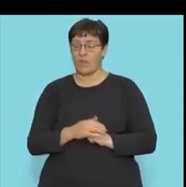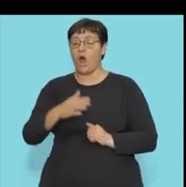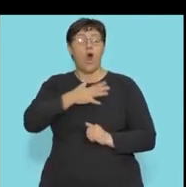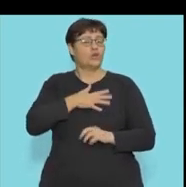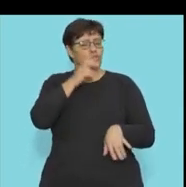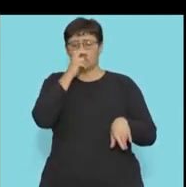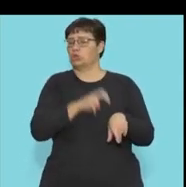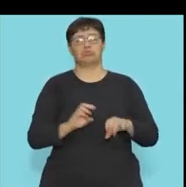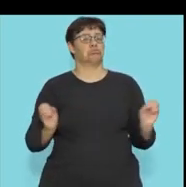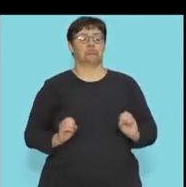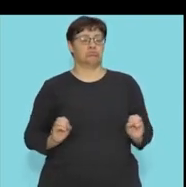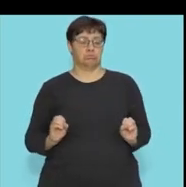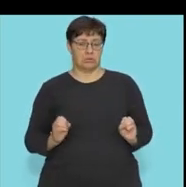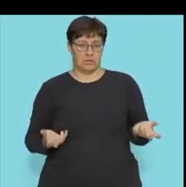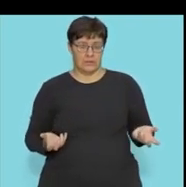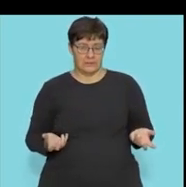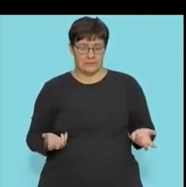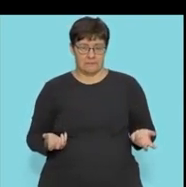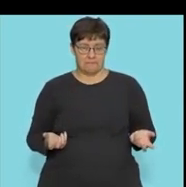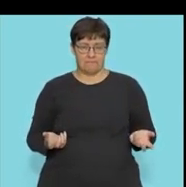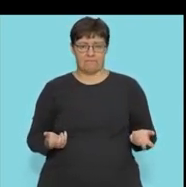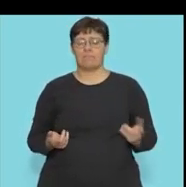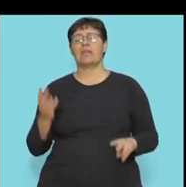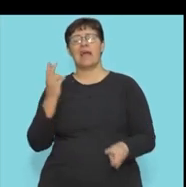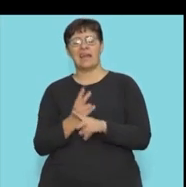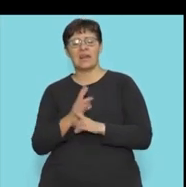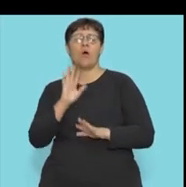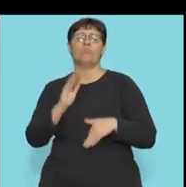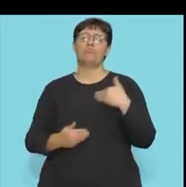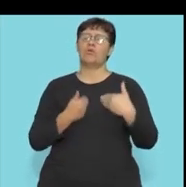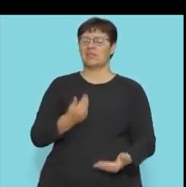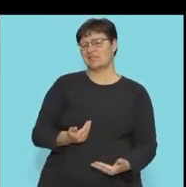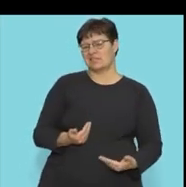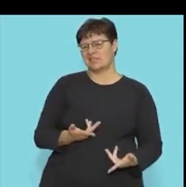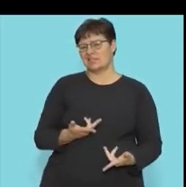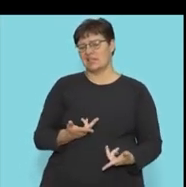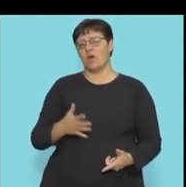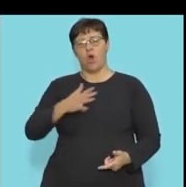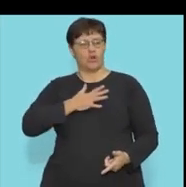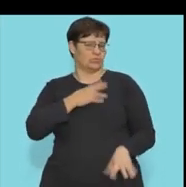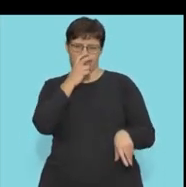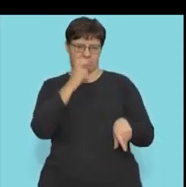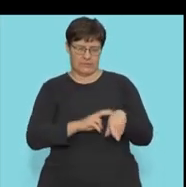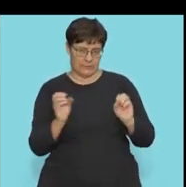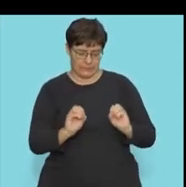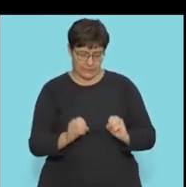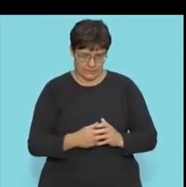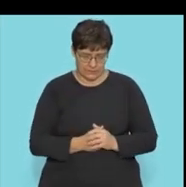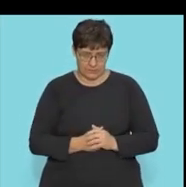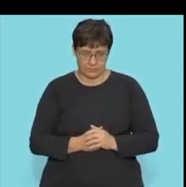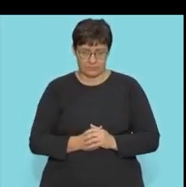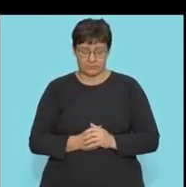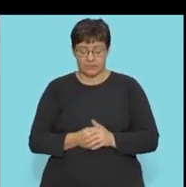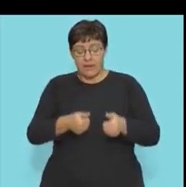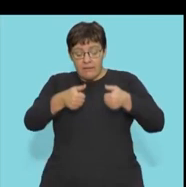No oxygen is required during this stage. So it's again a process that does not require the oxygen.